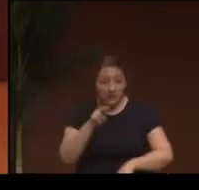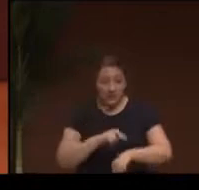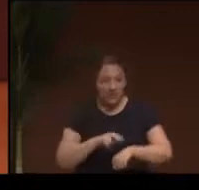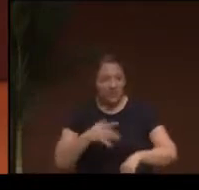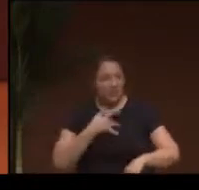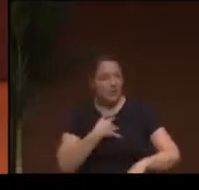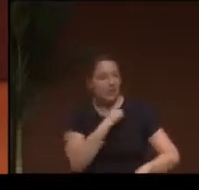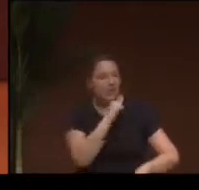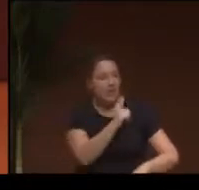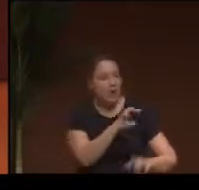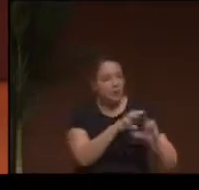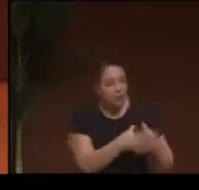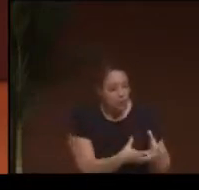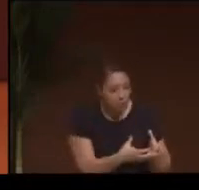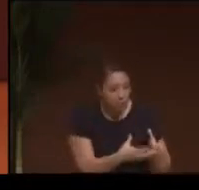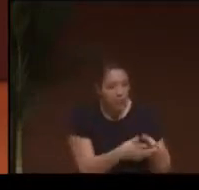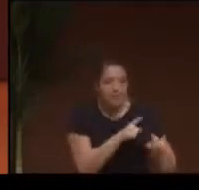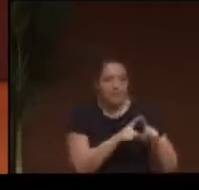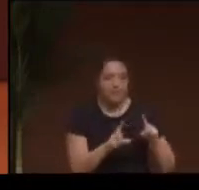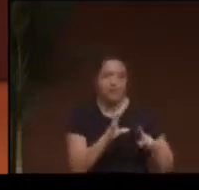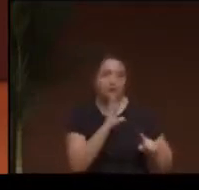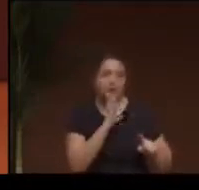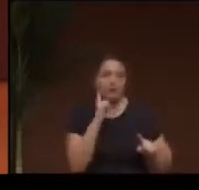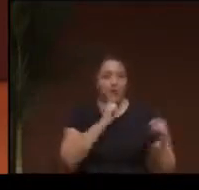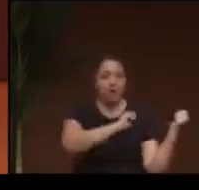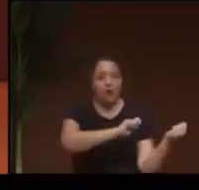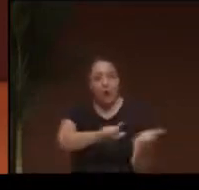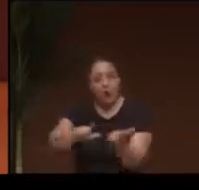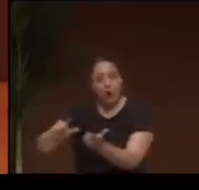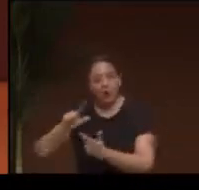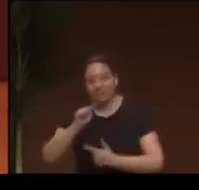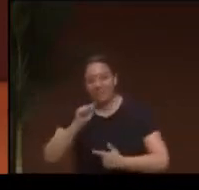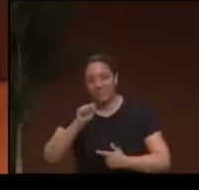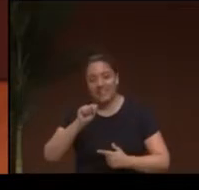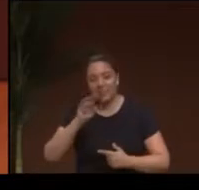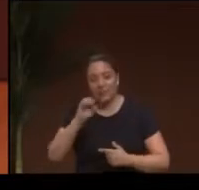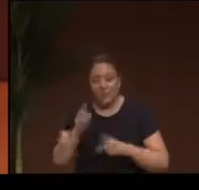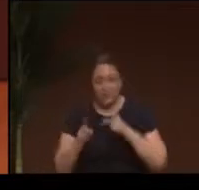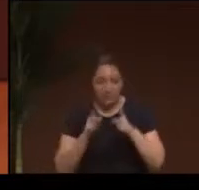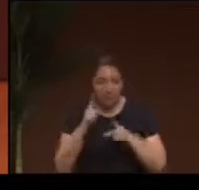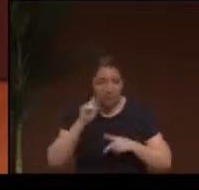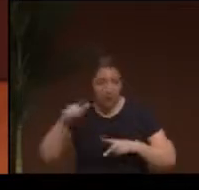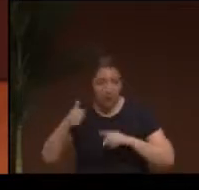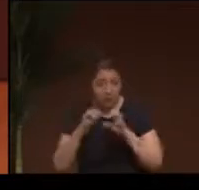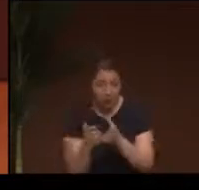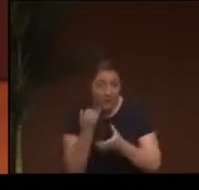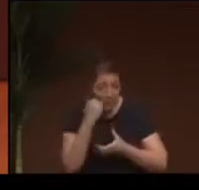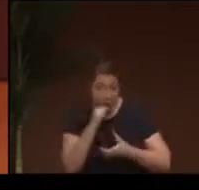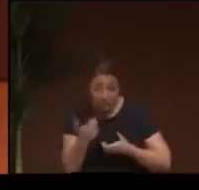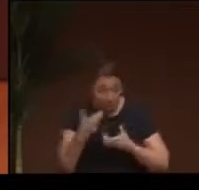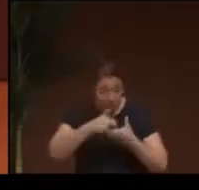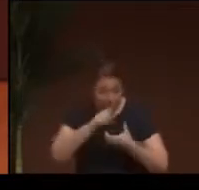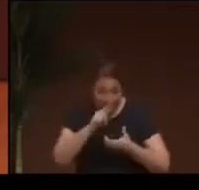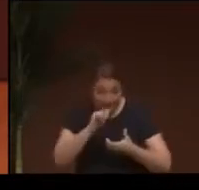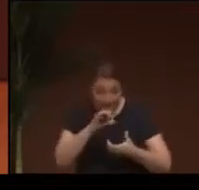not a group, but they were actually spoke for all the Taino people and or for all the other groups. And if you weren't part of the Taino Nation,